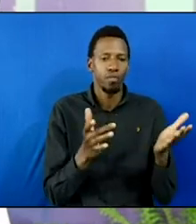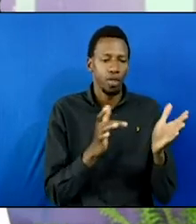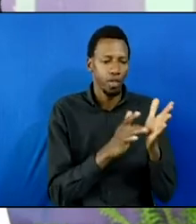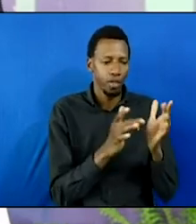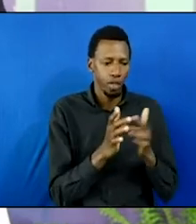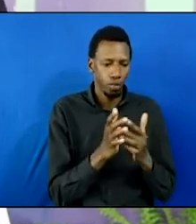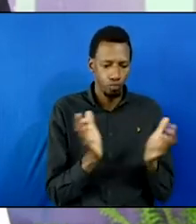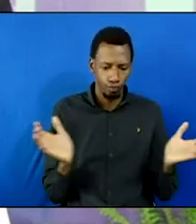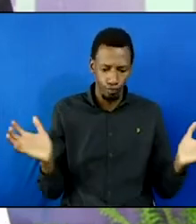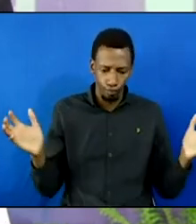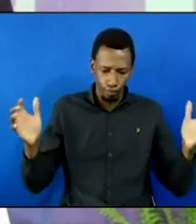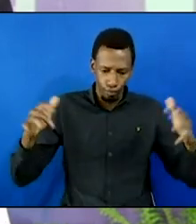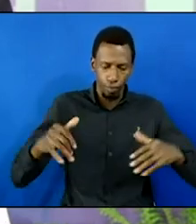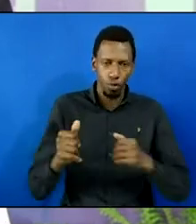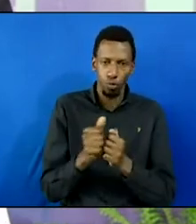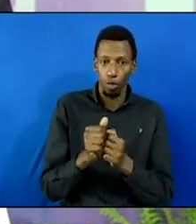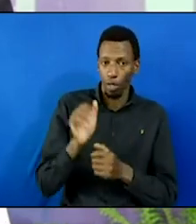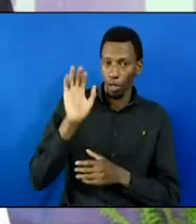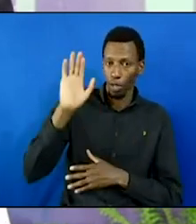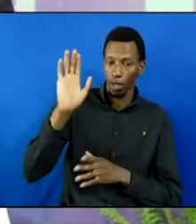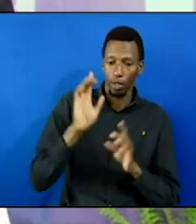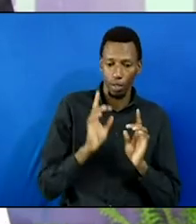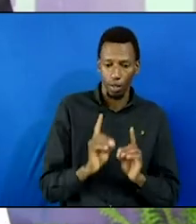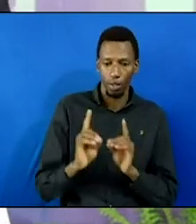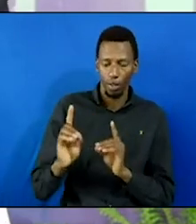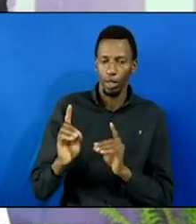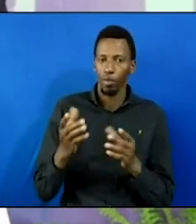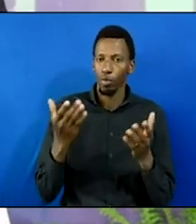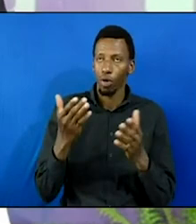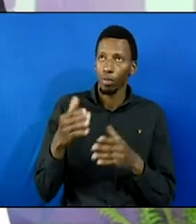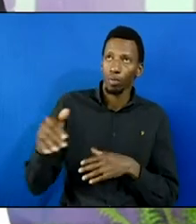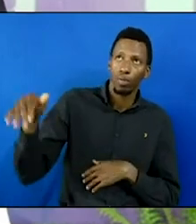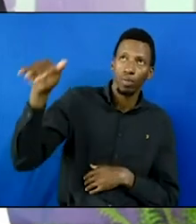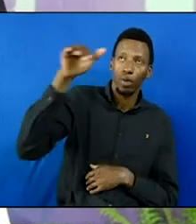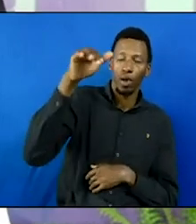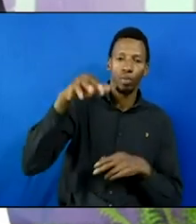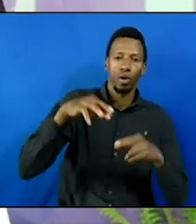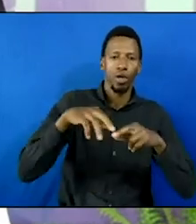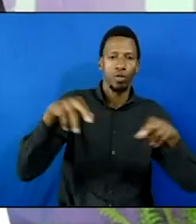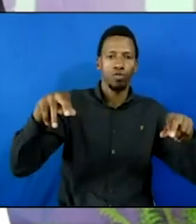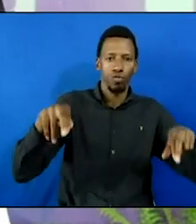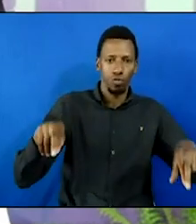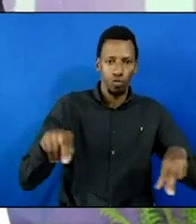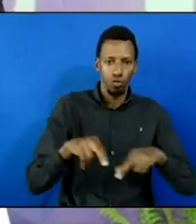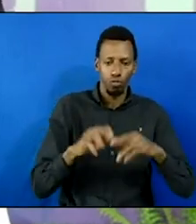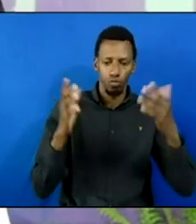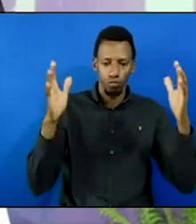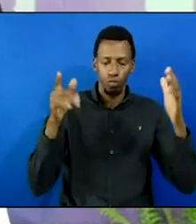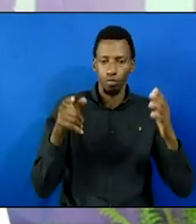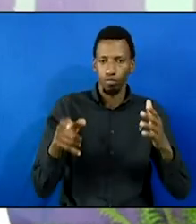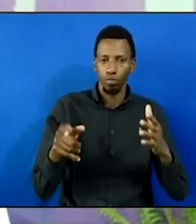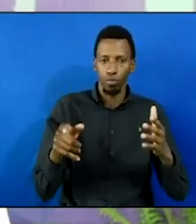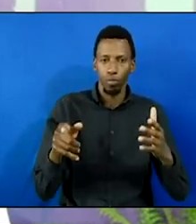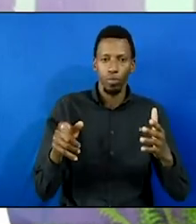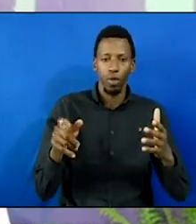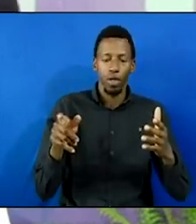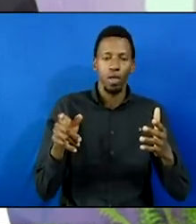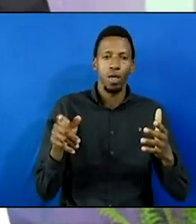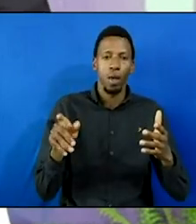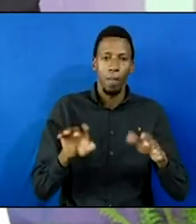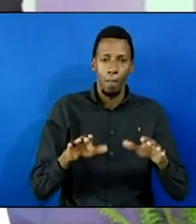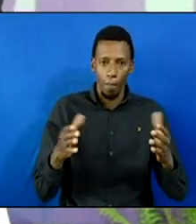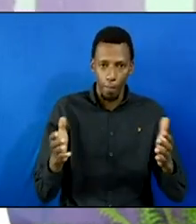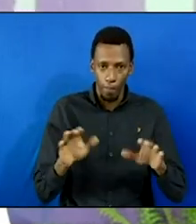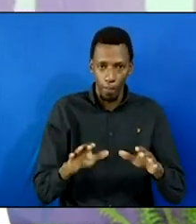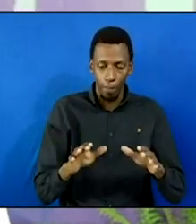together with his disciples in the upper room to celebrate this feast, the Bible lets